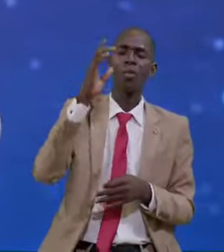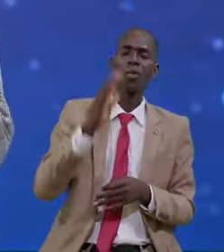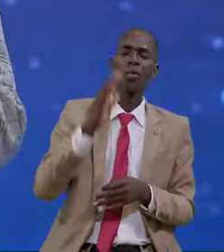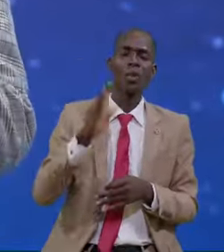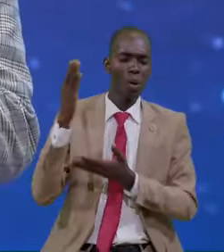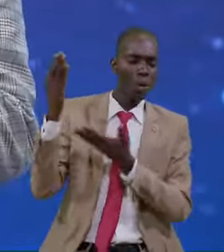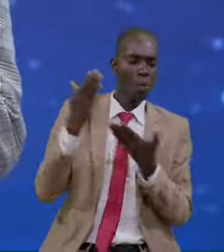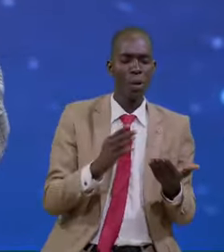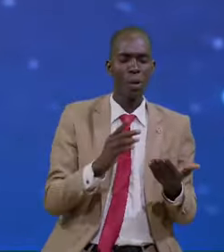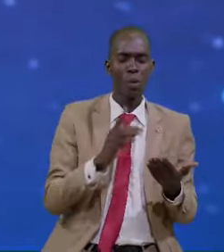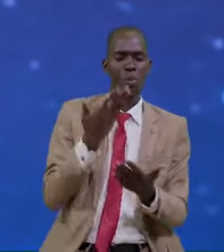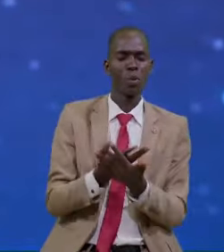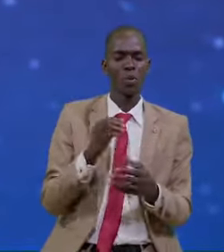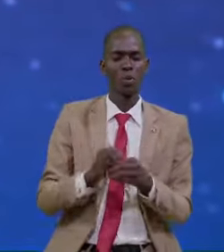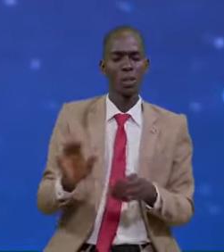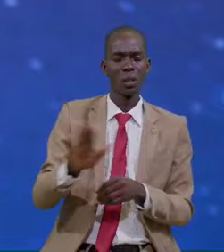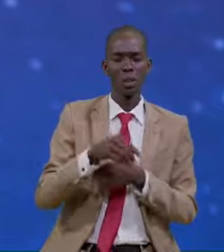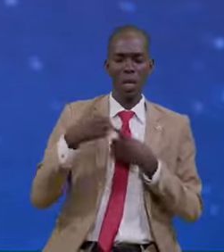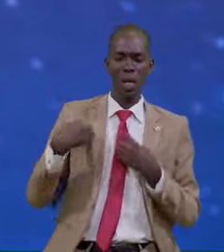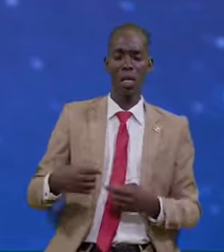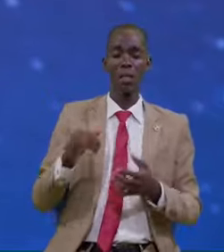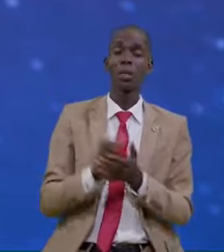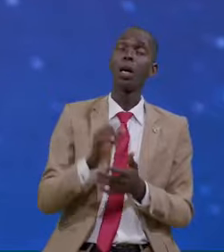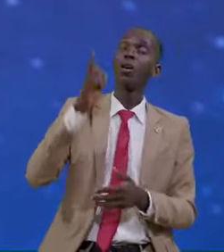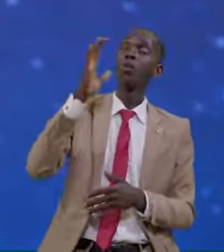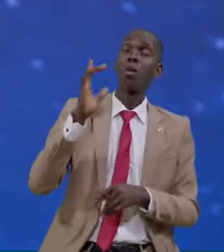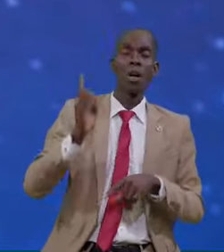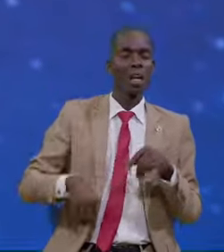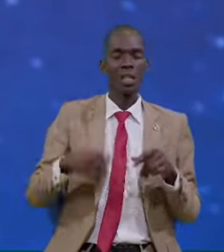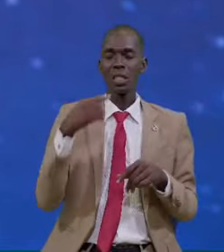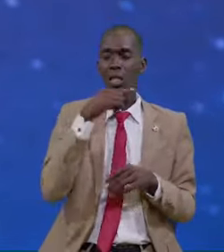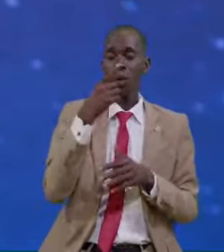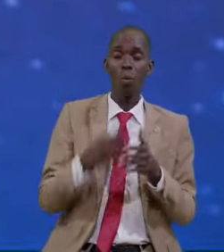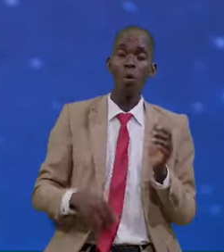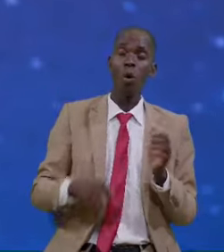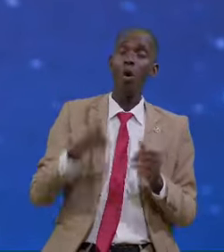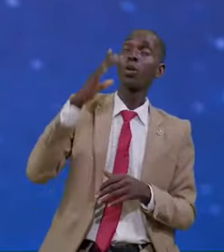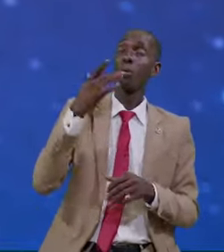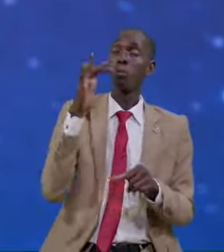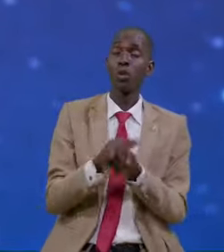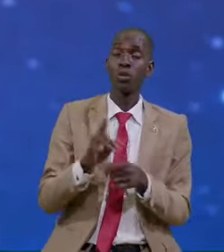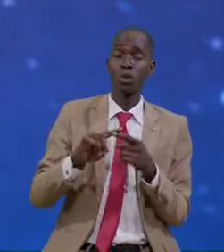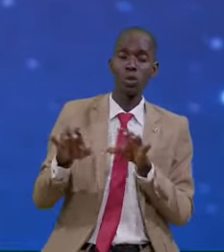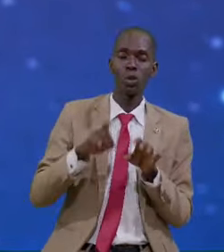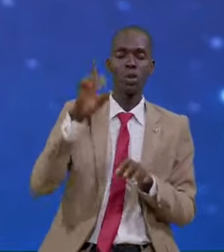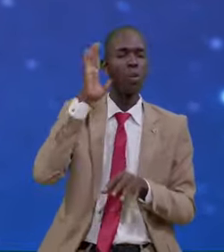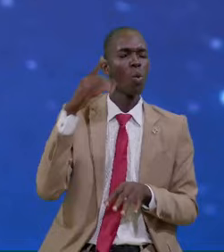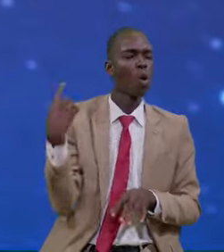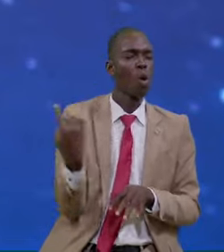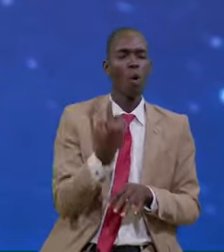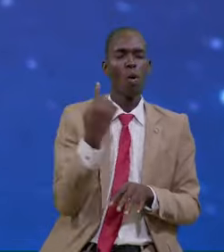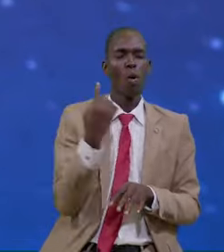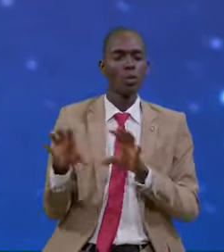heart that God cannot lie. What he said he will do, he will always do. And that he has